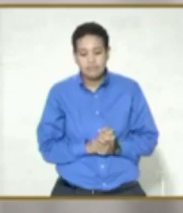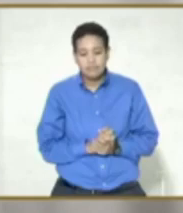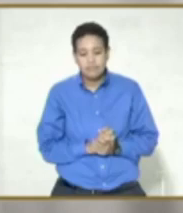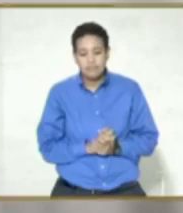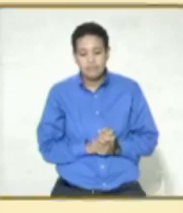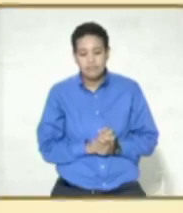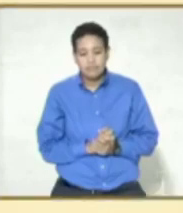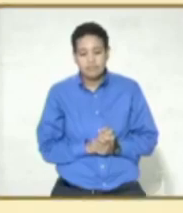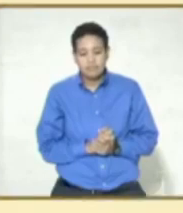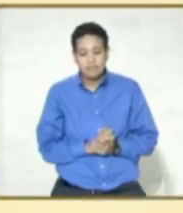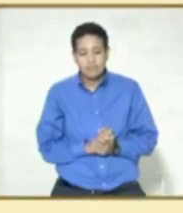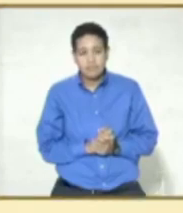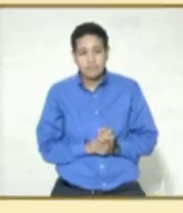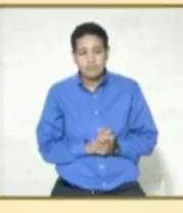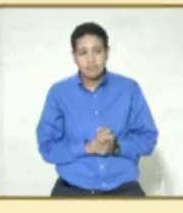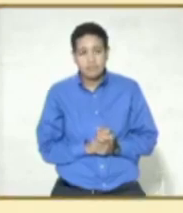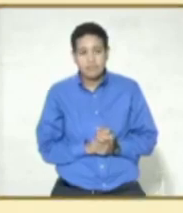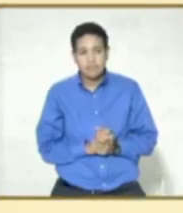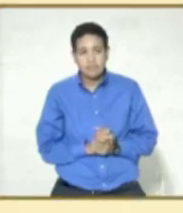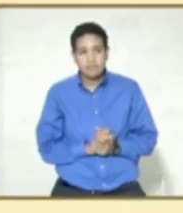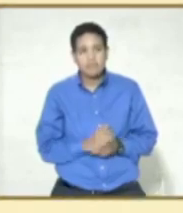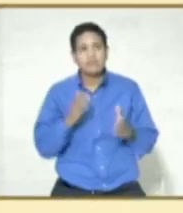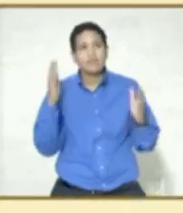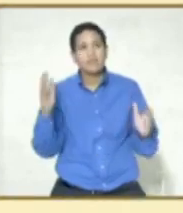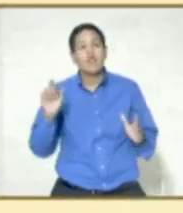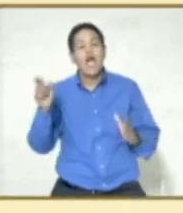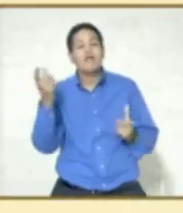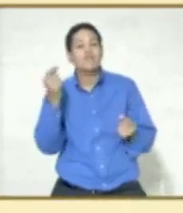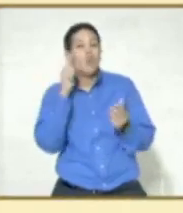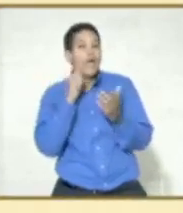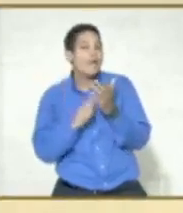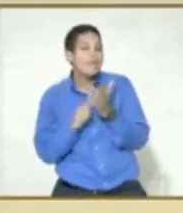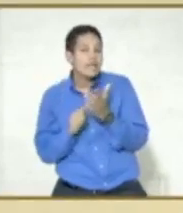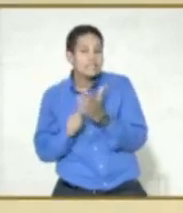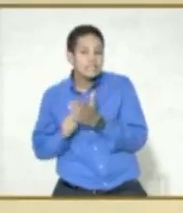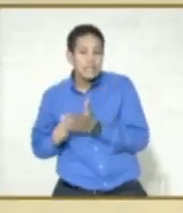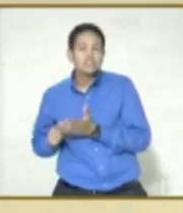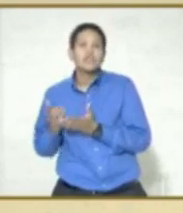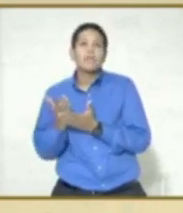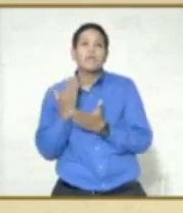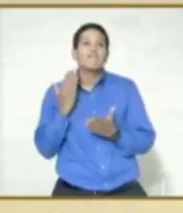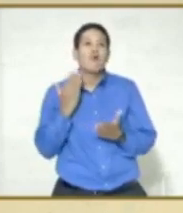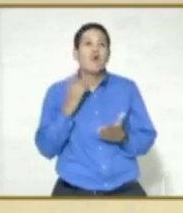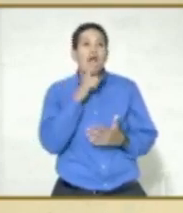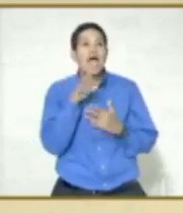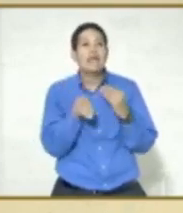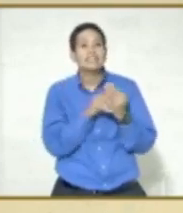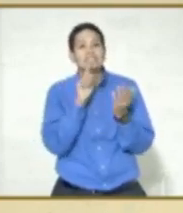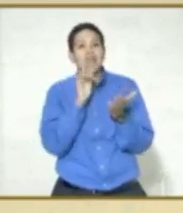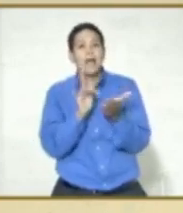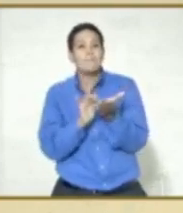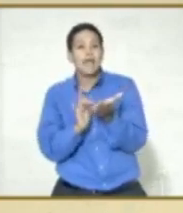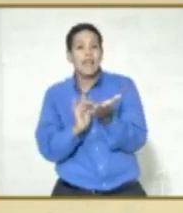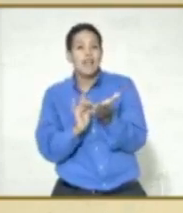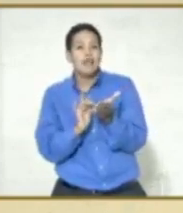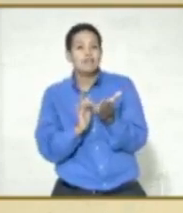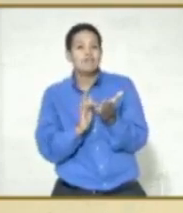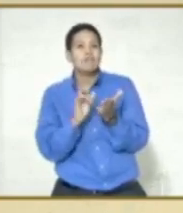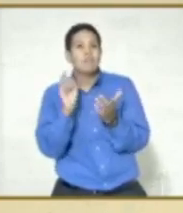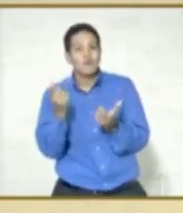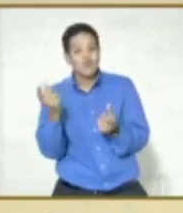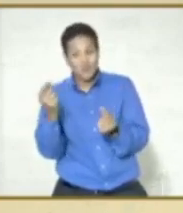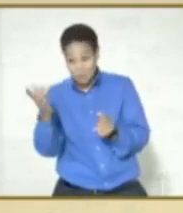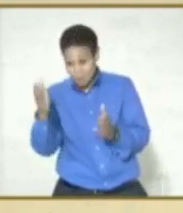The Inspector of Poor normally has to do an investigation before, and also there is a medical that has to be done by the person